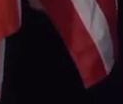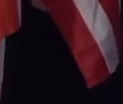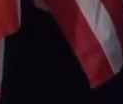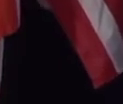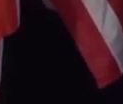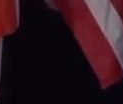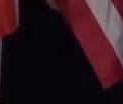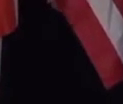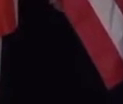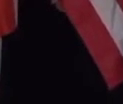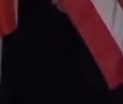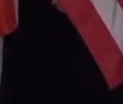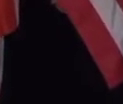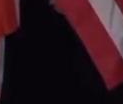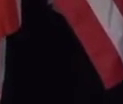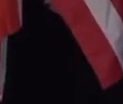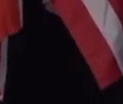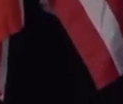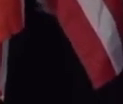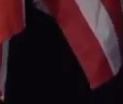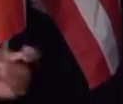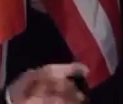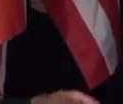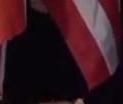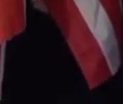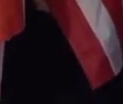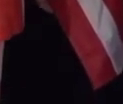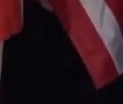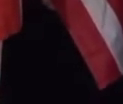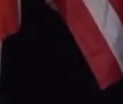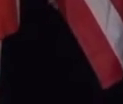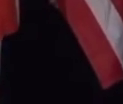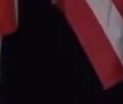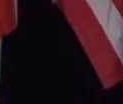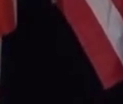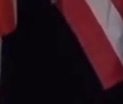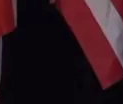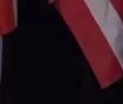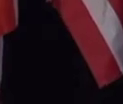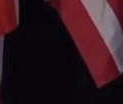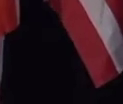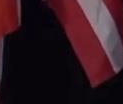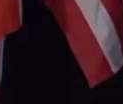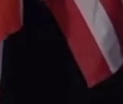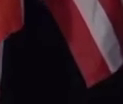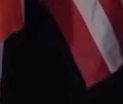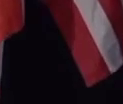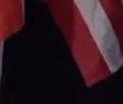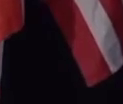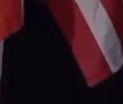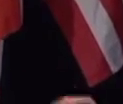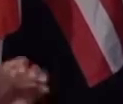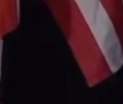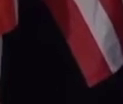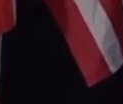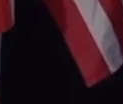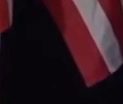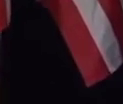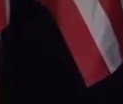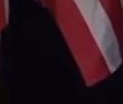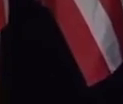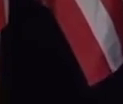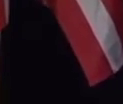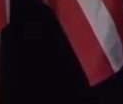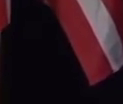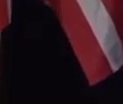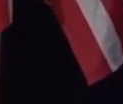be preaching. You ever hear that your heart skipped a beat? My mind went straight to something